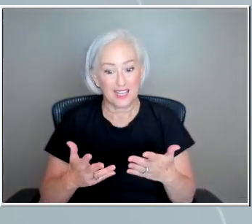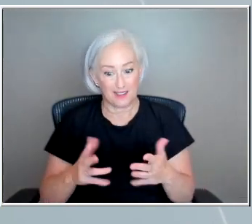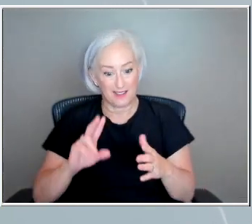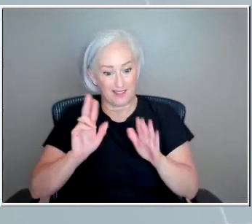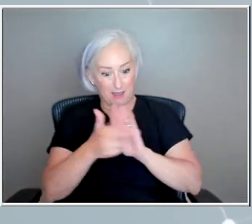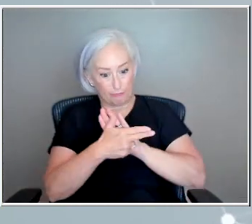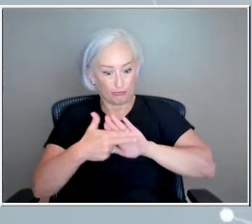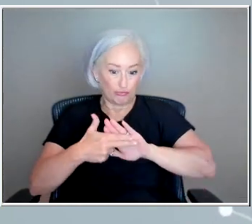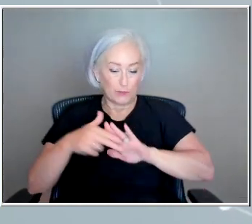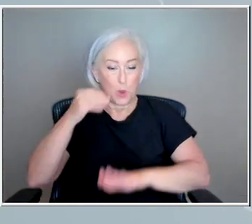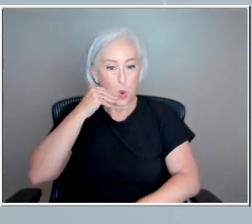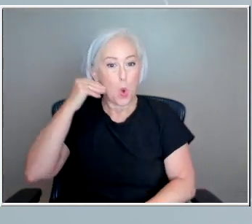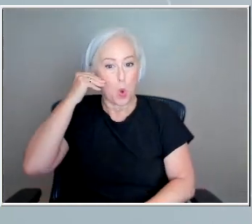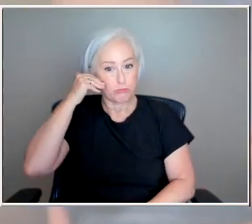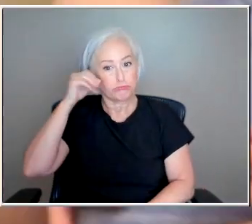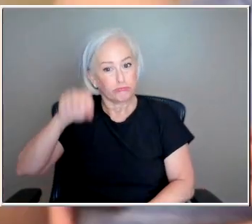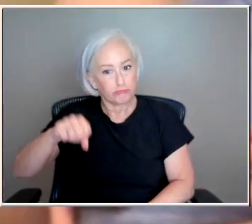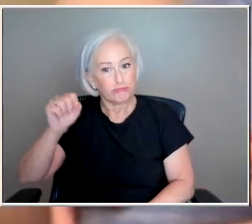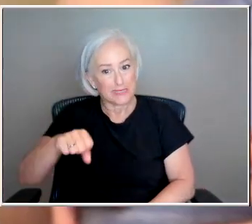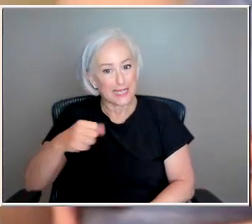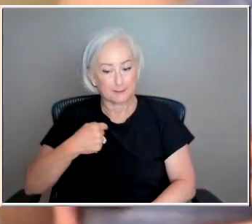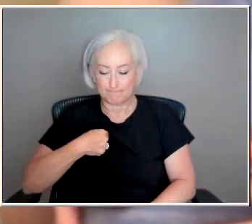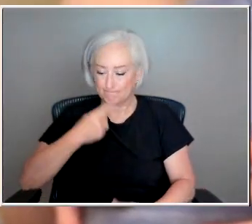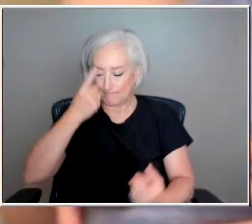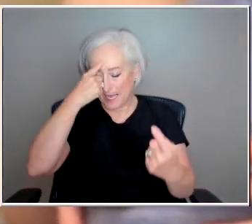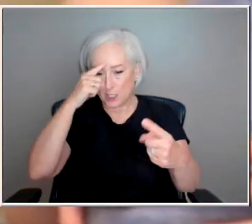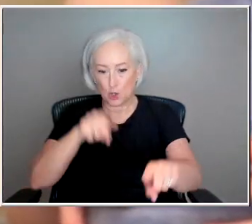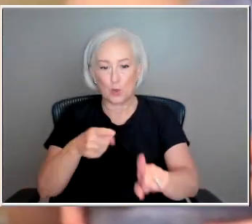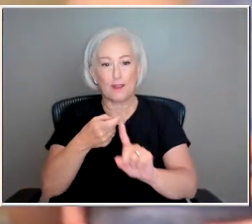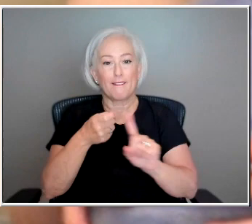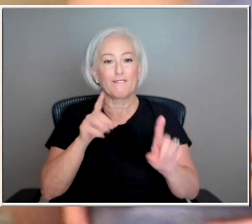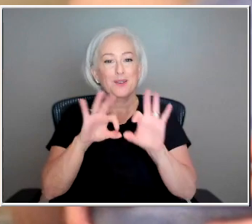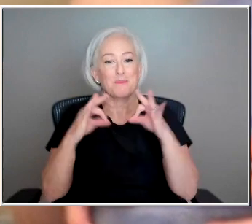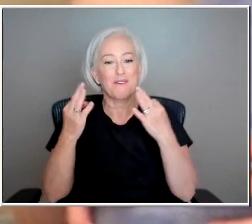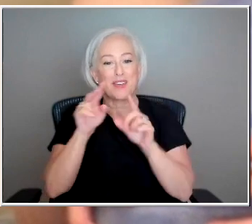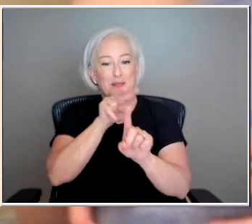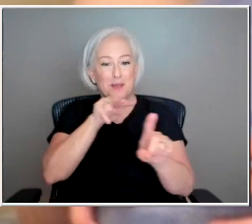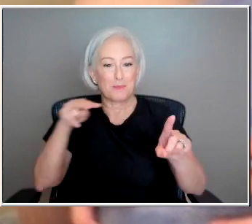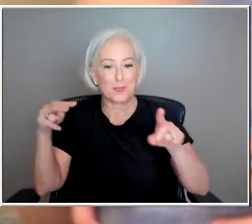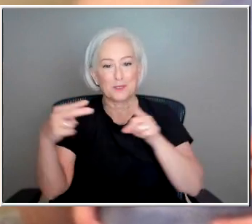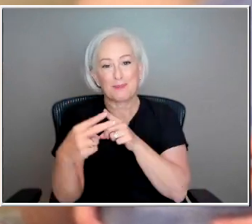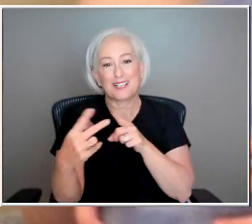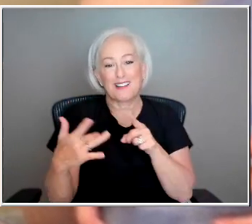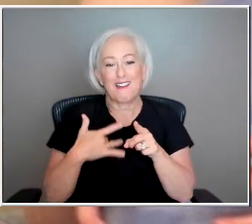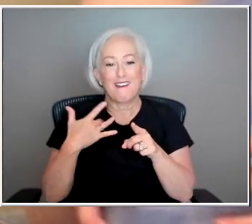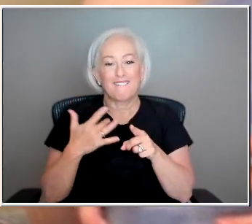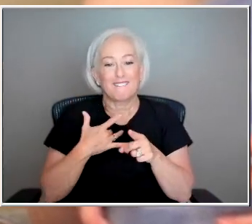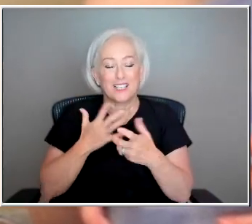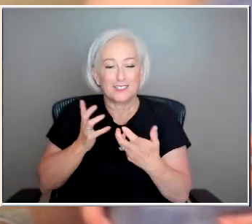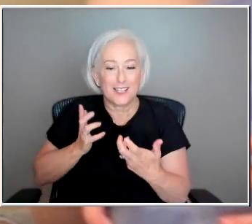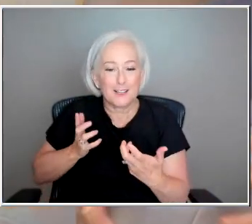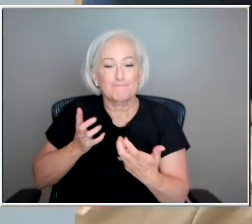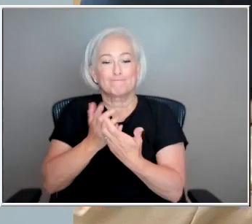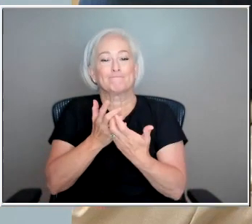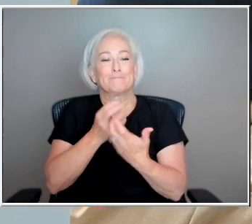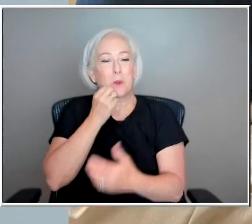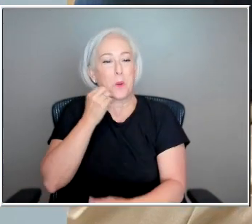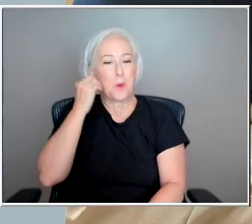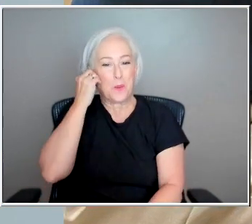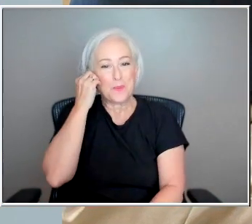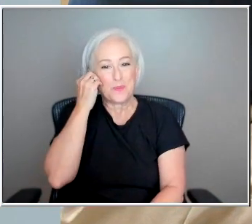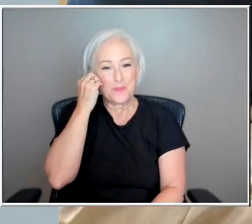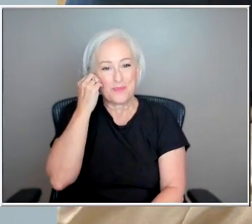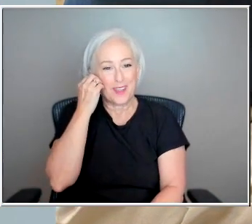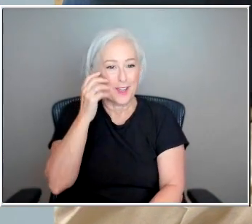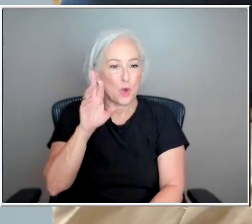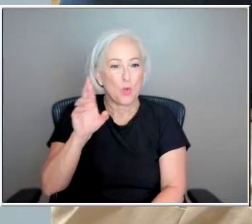would just agree, because from a family perspective, it feels very homey. I mean, Robert and the nurses and everybody there is